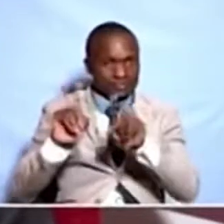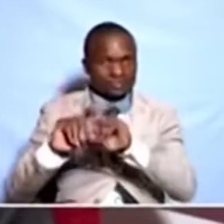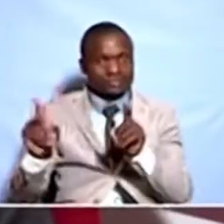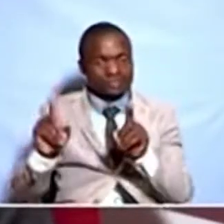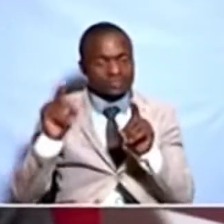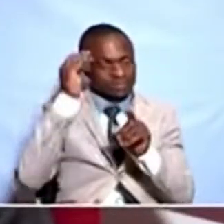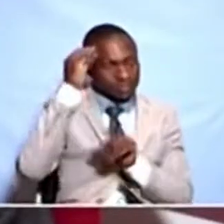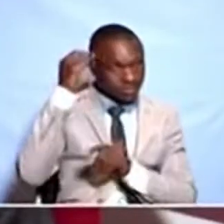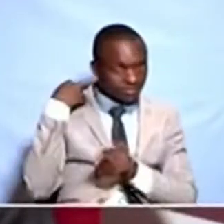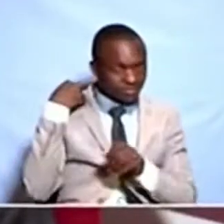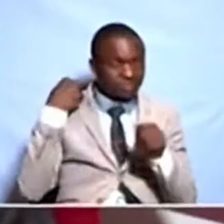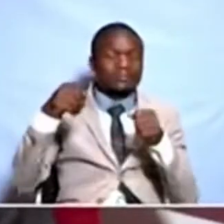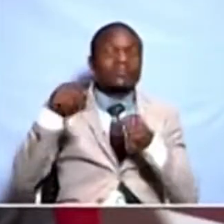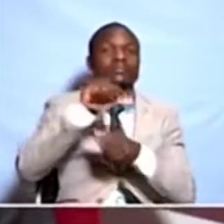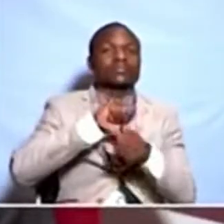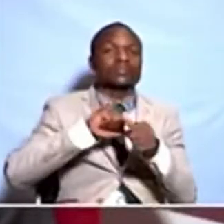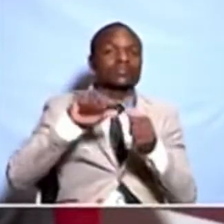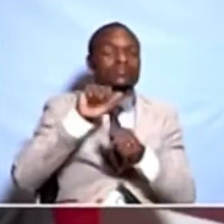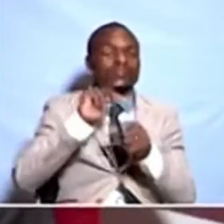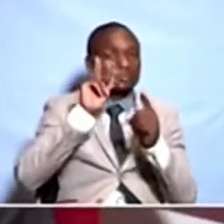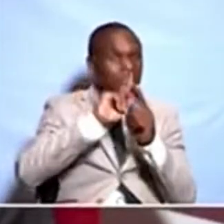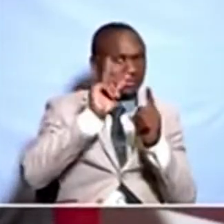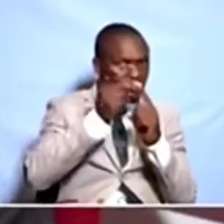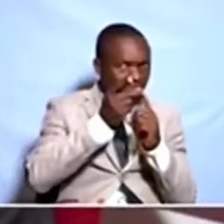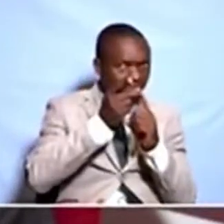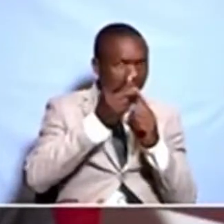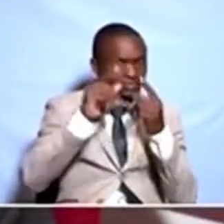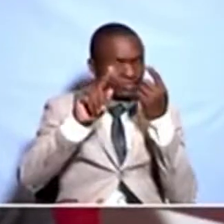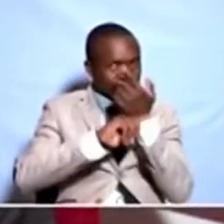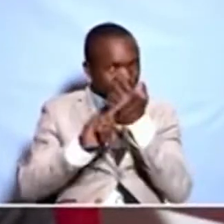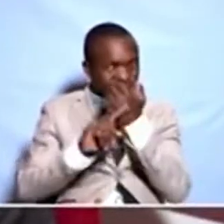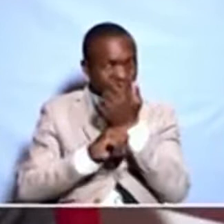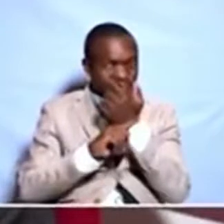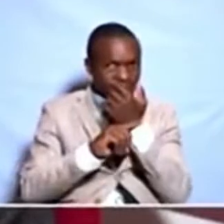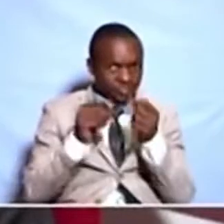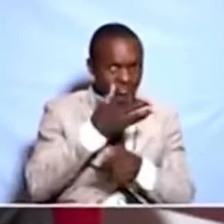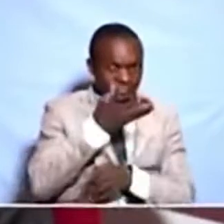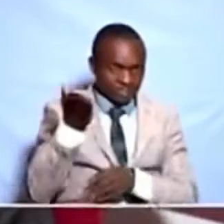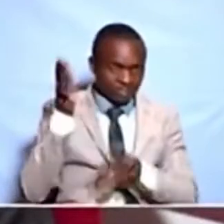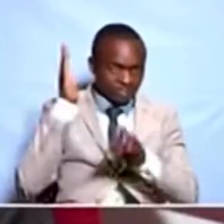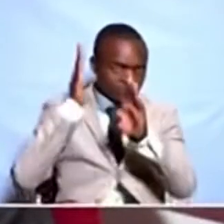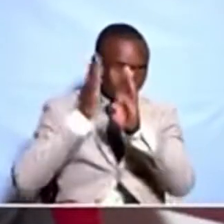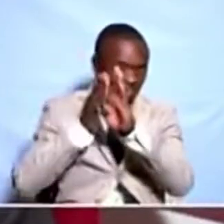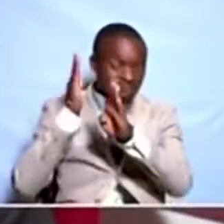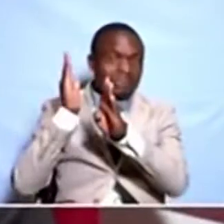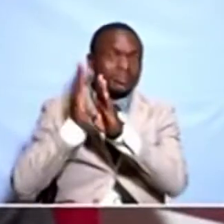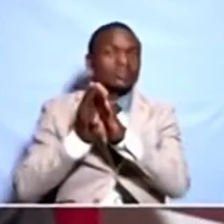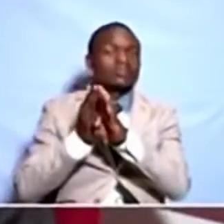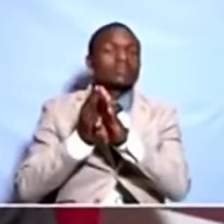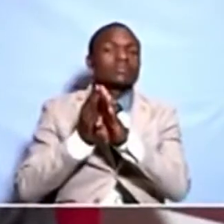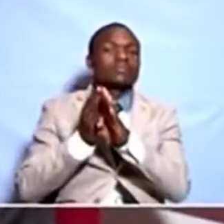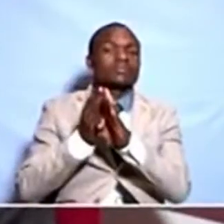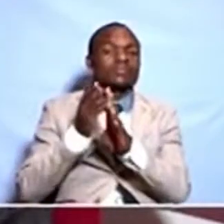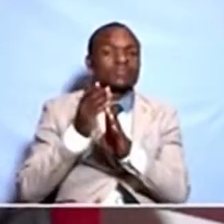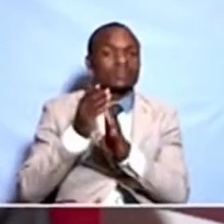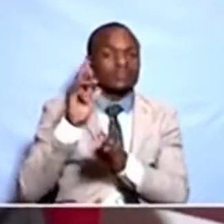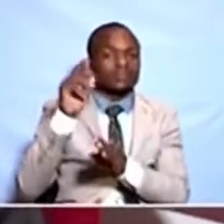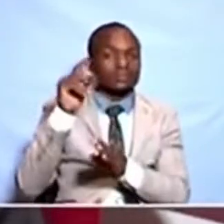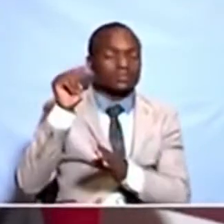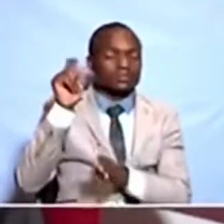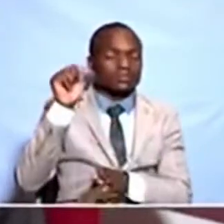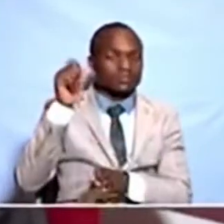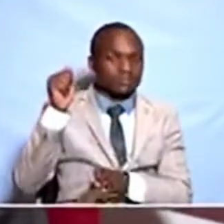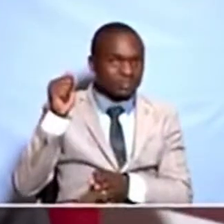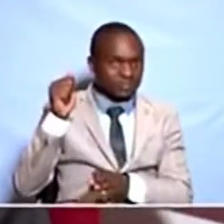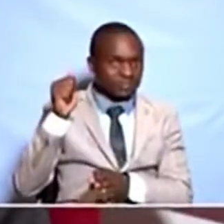offices around the districts and the cities. Are there any specific RATSA offices that just deal with